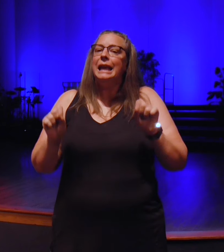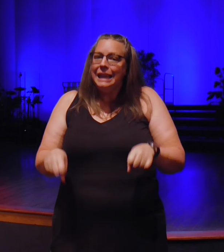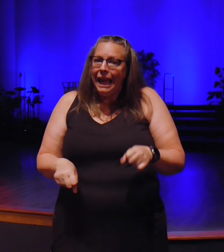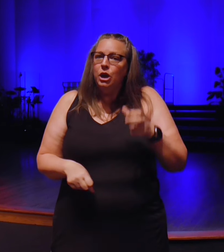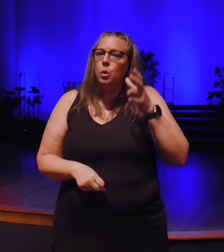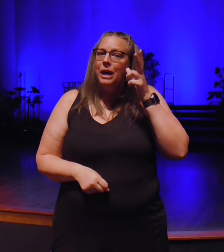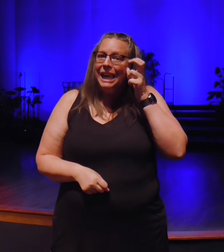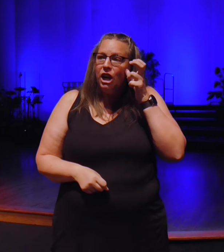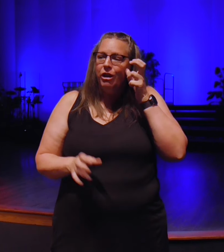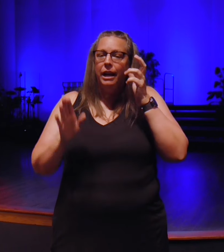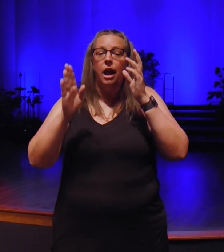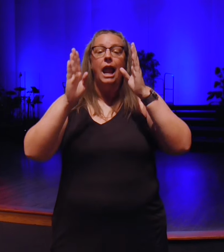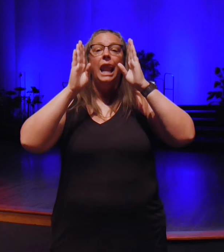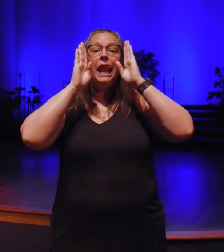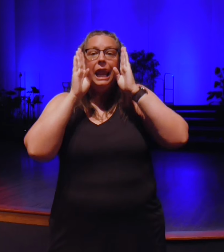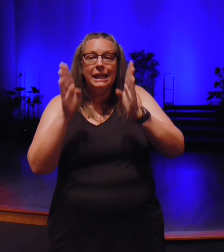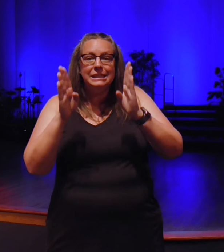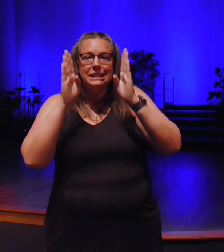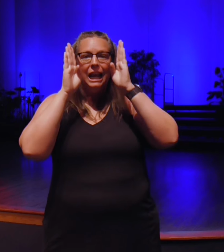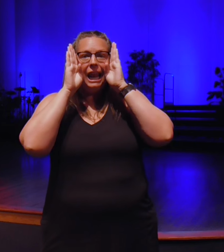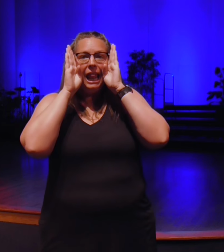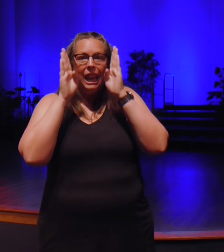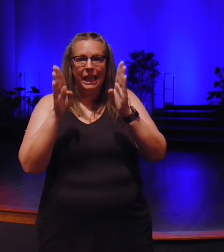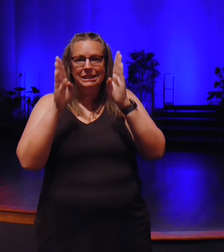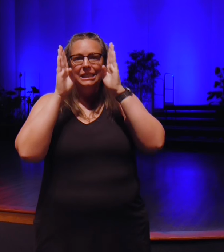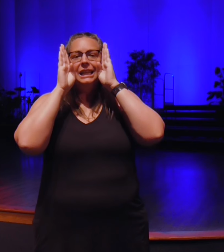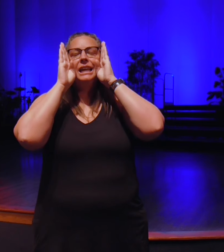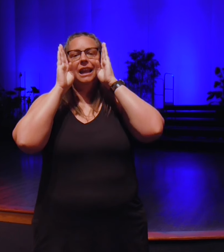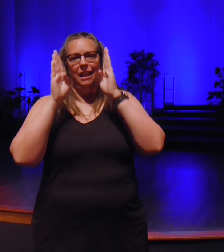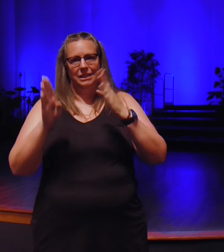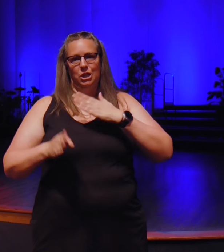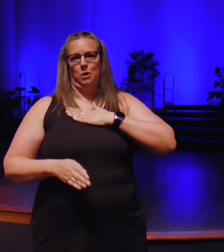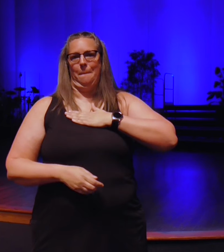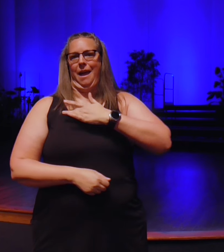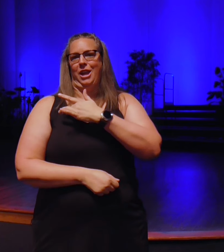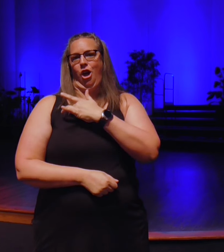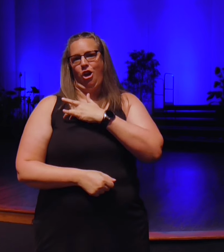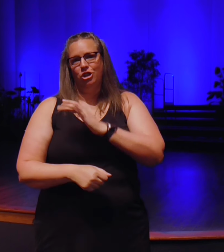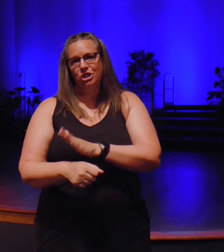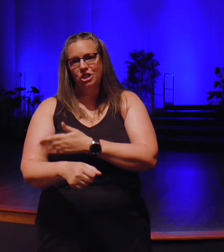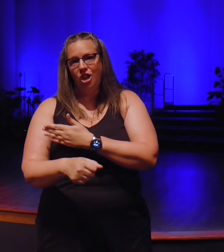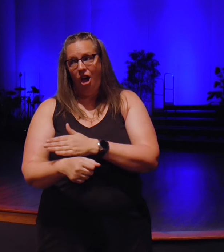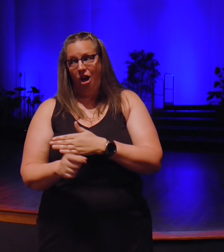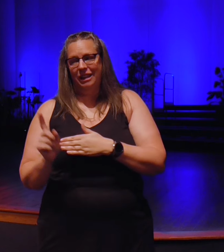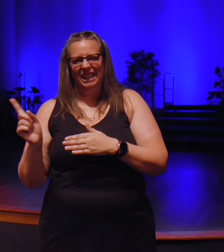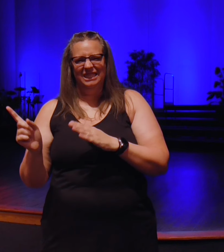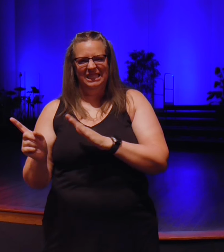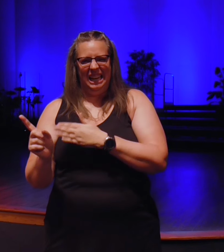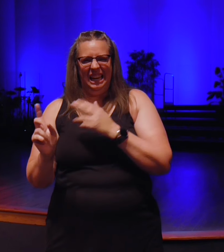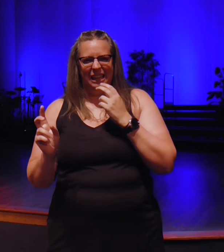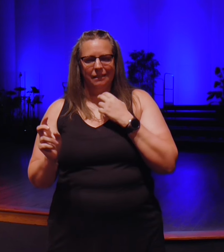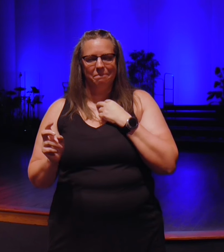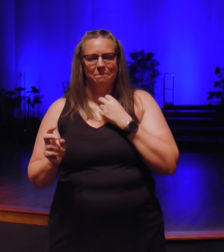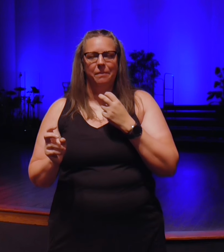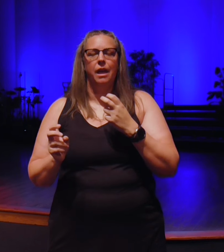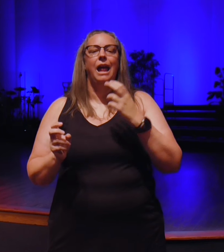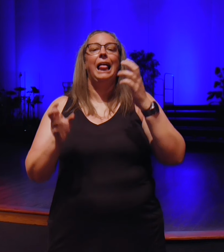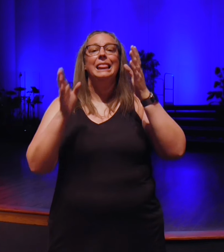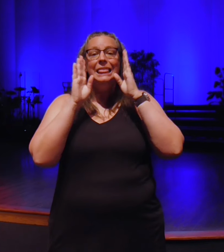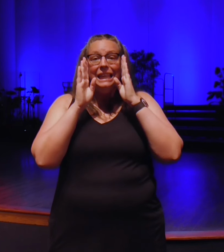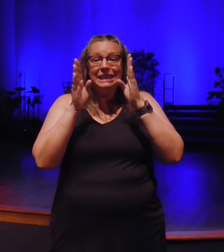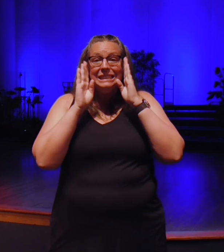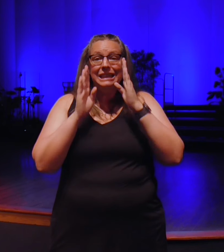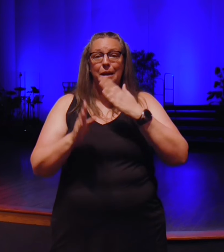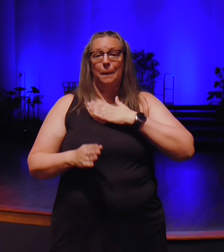Listen, listen, listen to my heart's song. Listen, listen, listen to my heart's